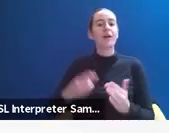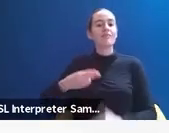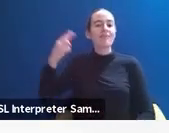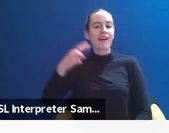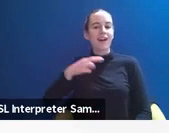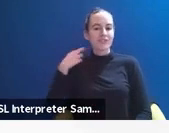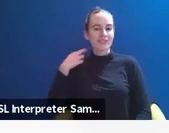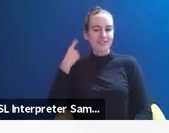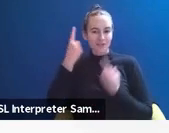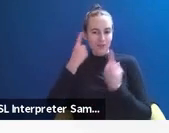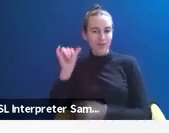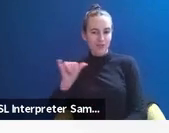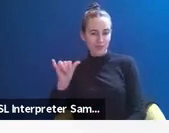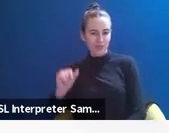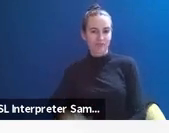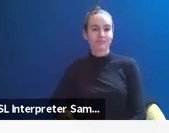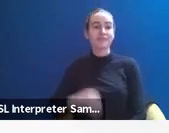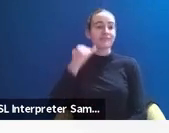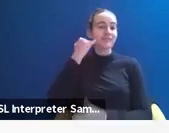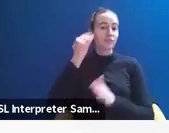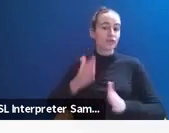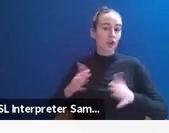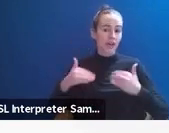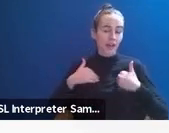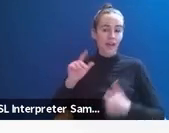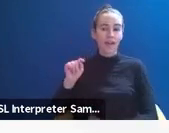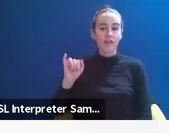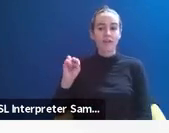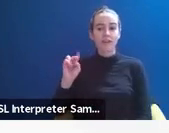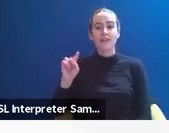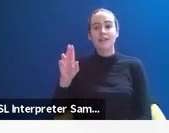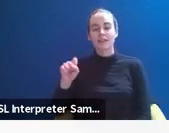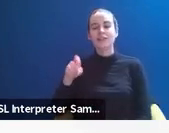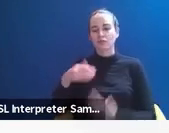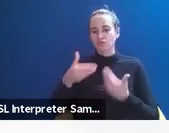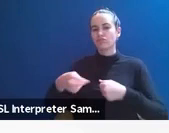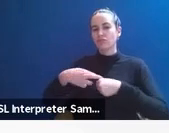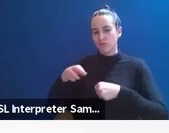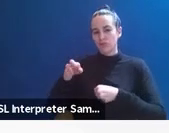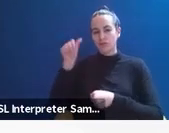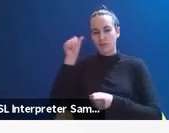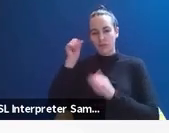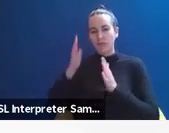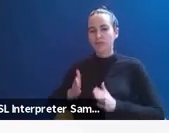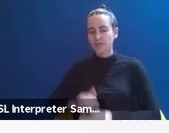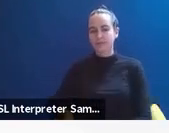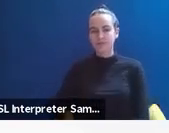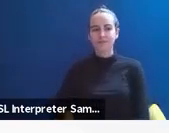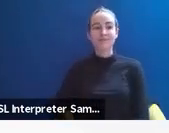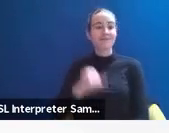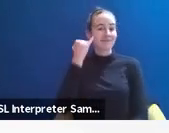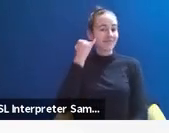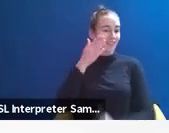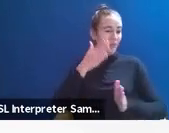of. If a person has tinnitus, then they should likely be referred to audiology for a hearing assessment. If they